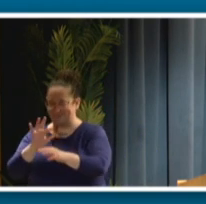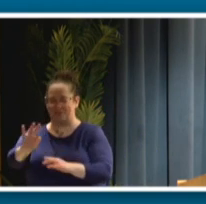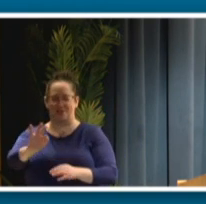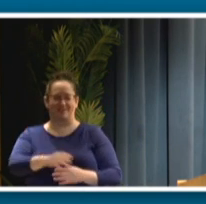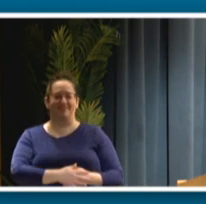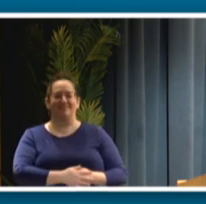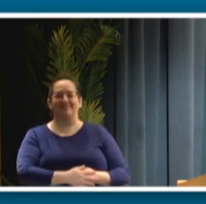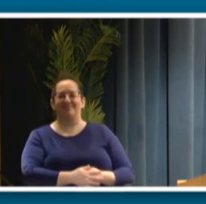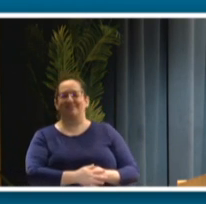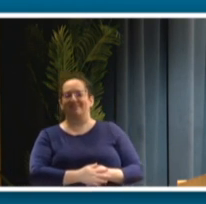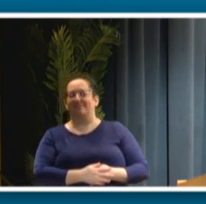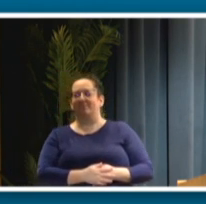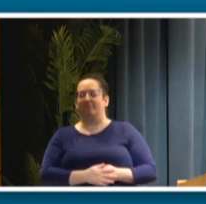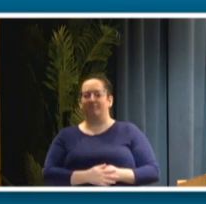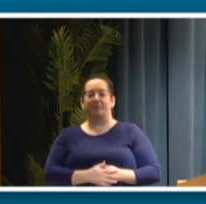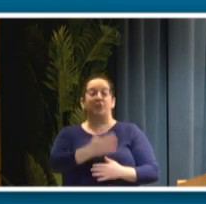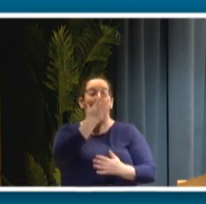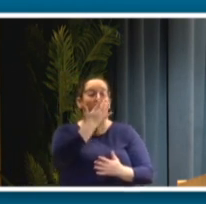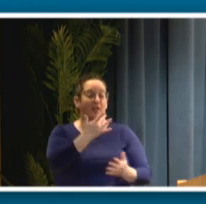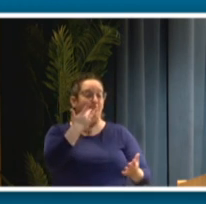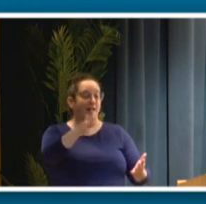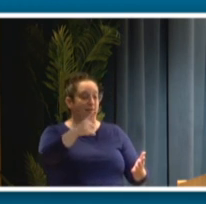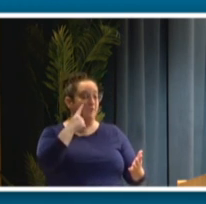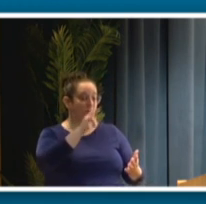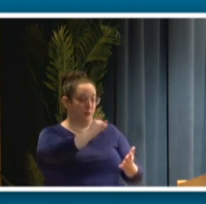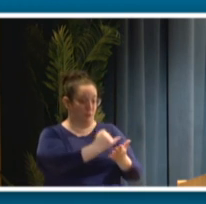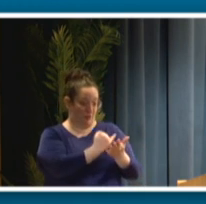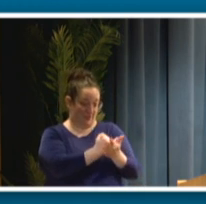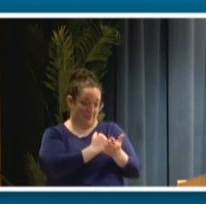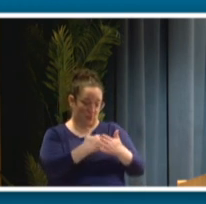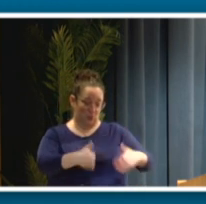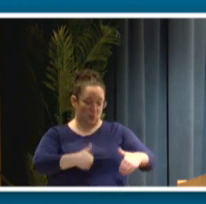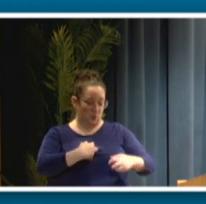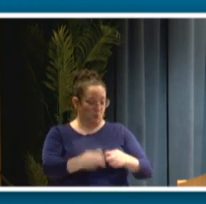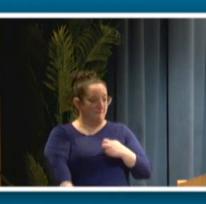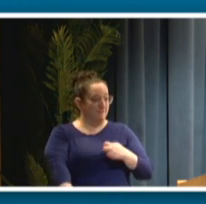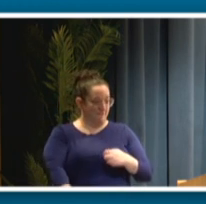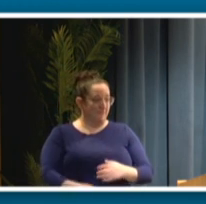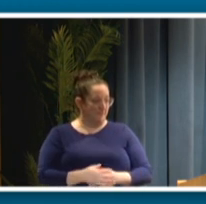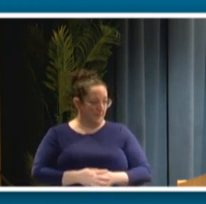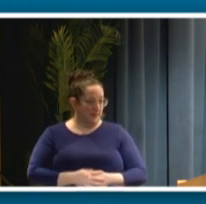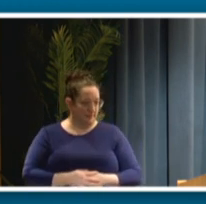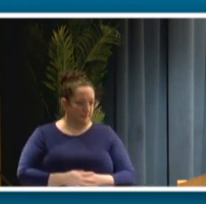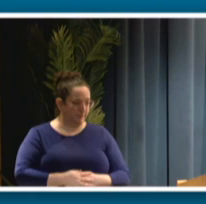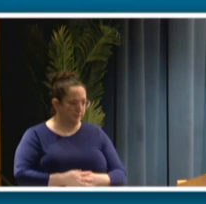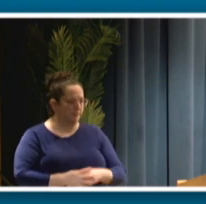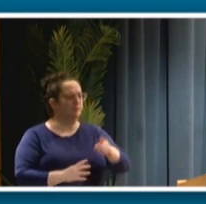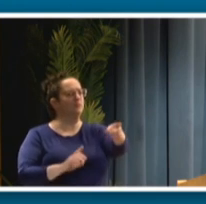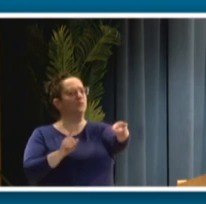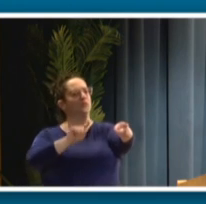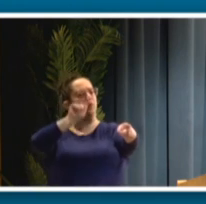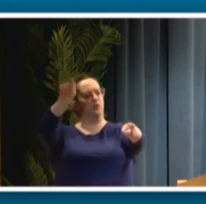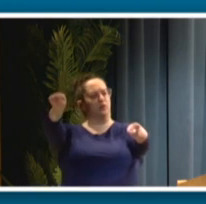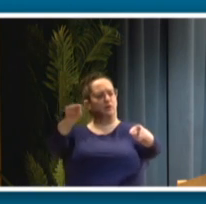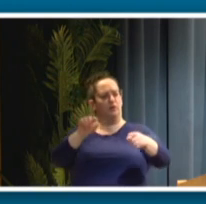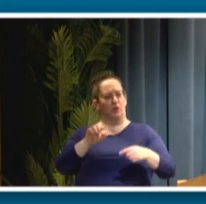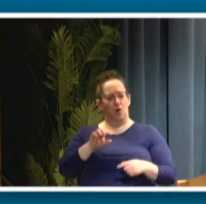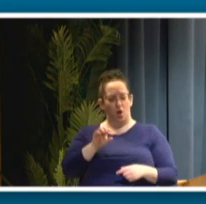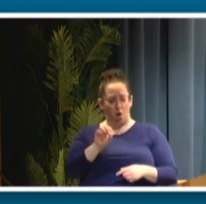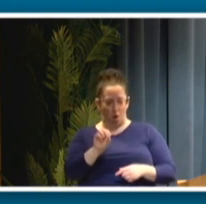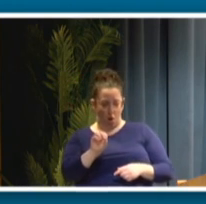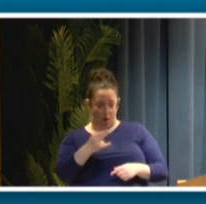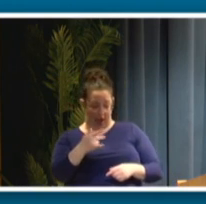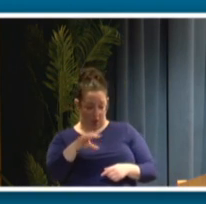first. Good luck with your journalism. It's rough out here. Sheesh. She's at a good school, my alma mater. Where you at? Ohio